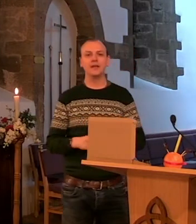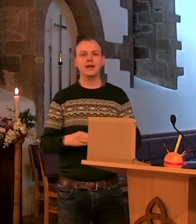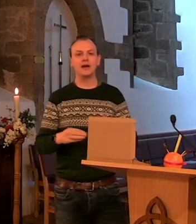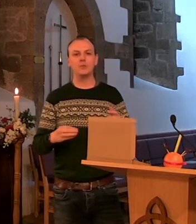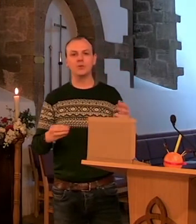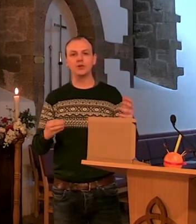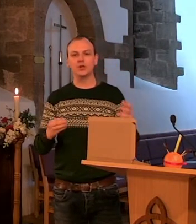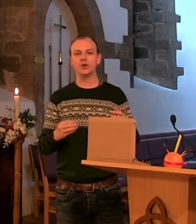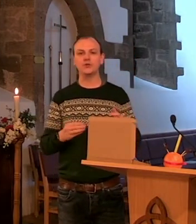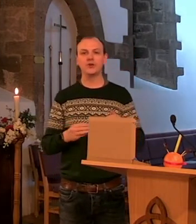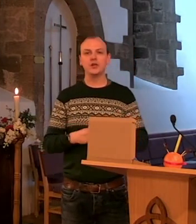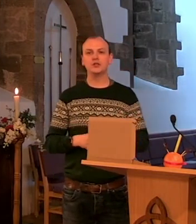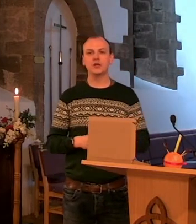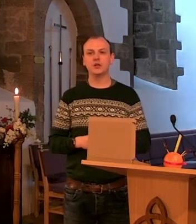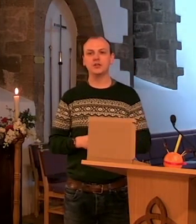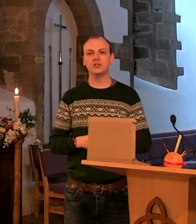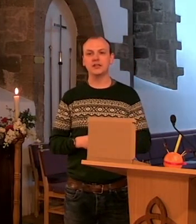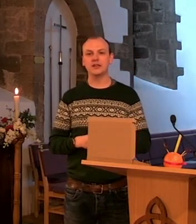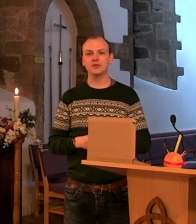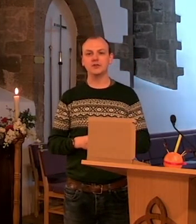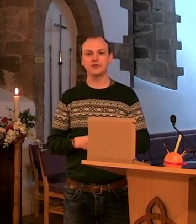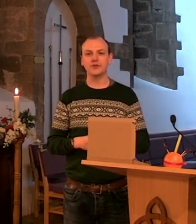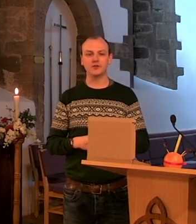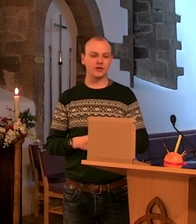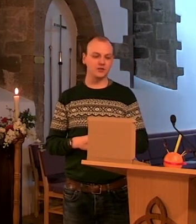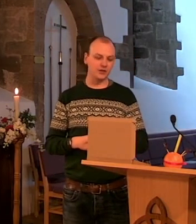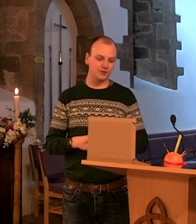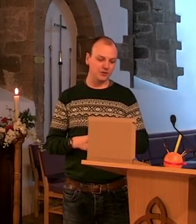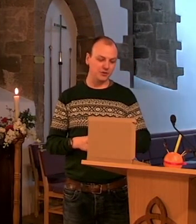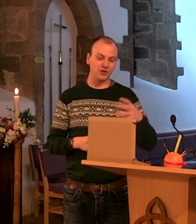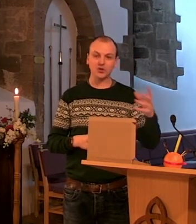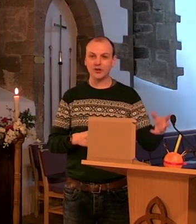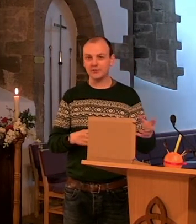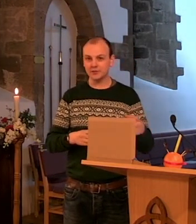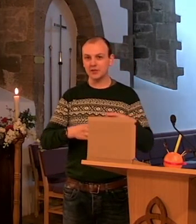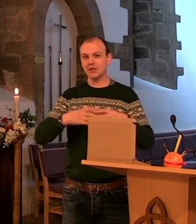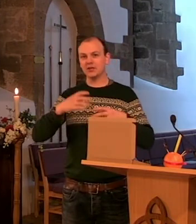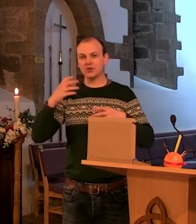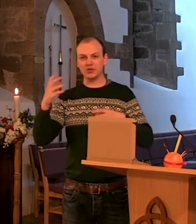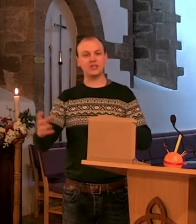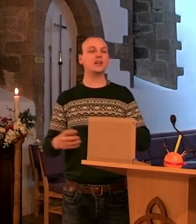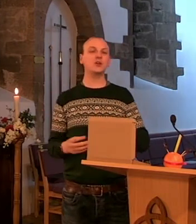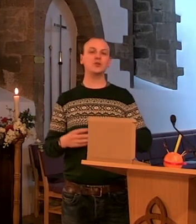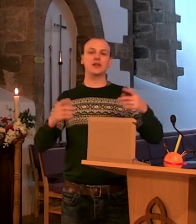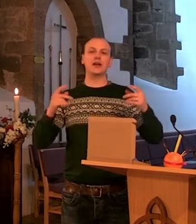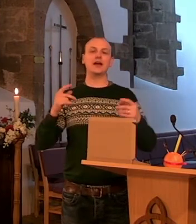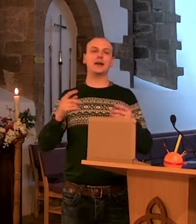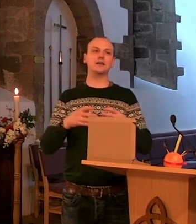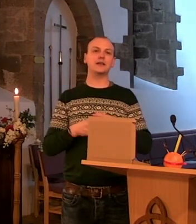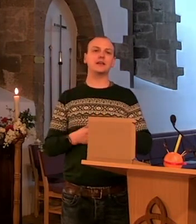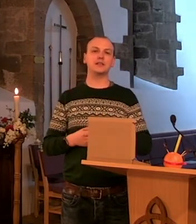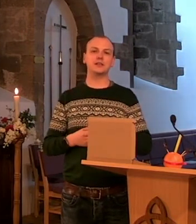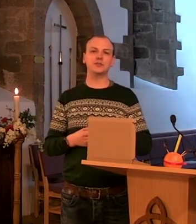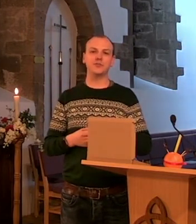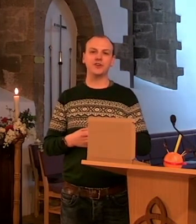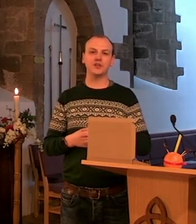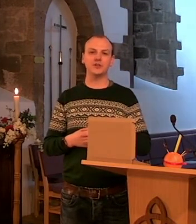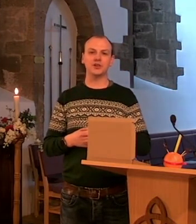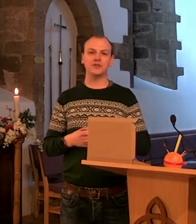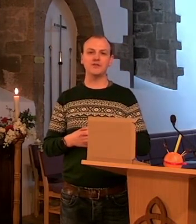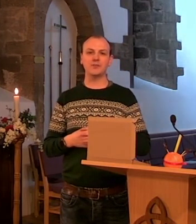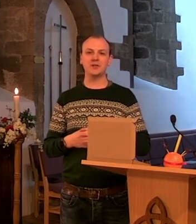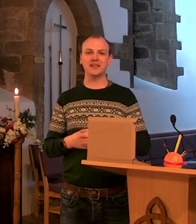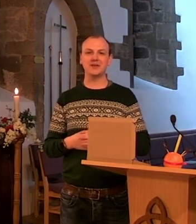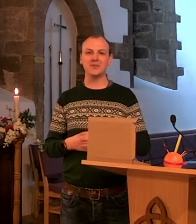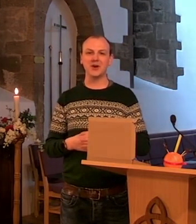trollchurch@gmail.com, and we would love to see those photos of you doing your crafts, your Christingles, and let's take some photos